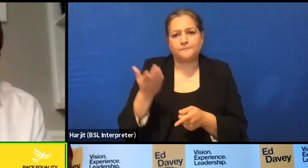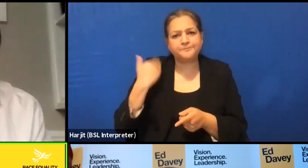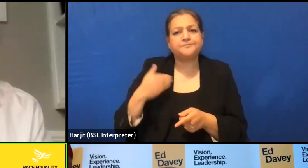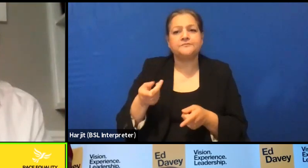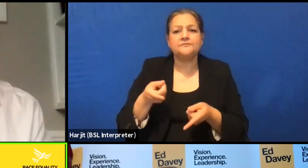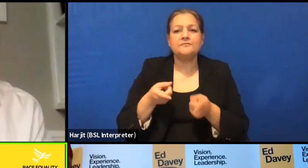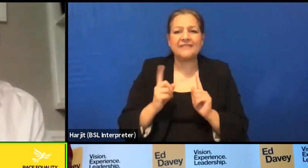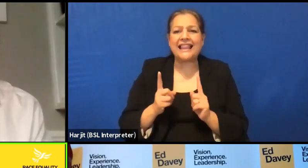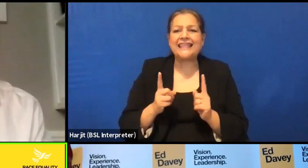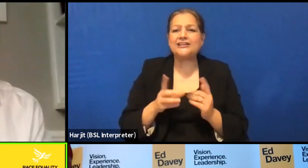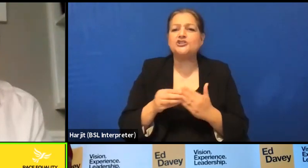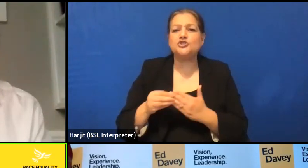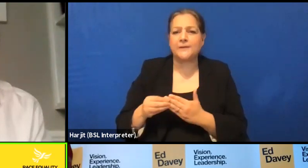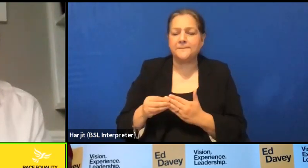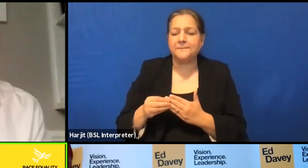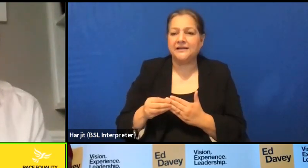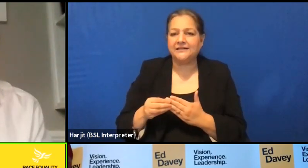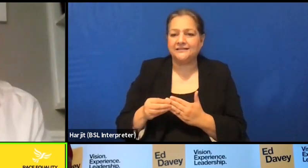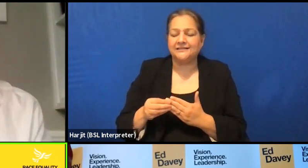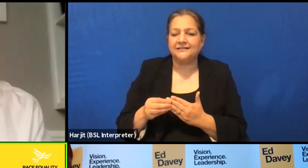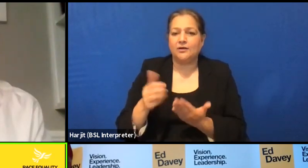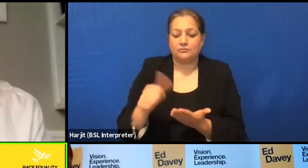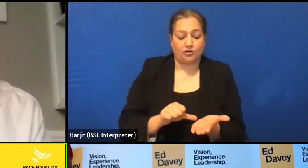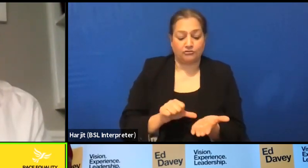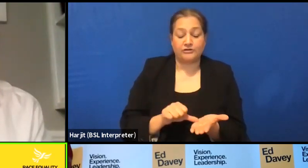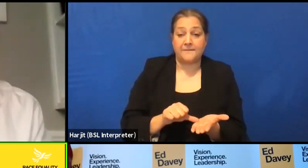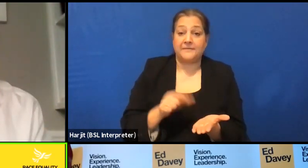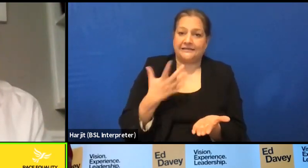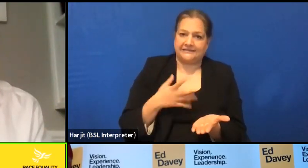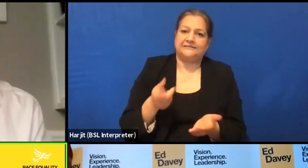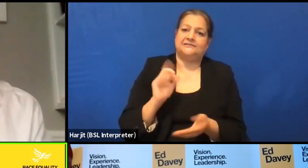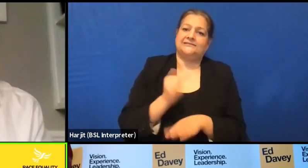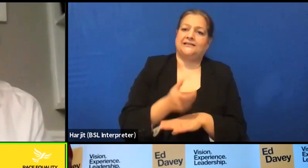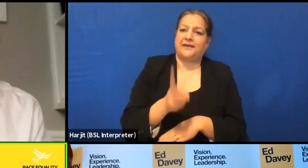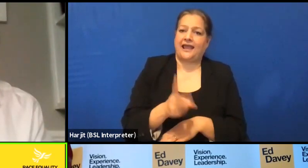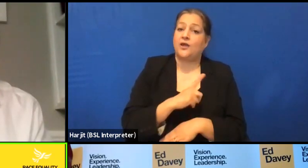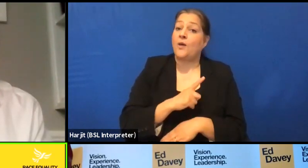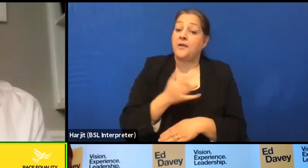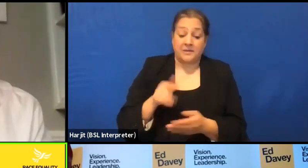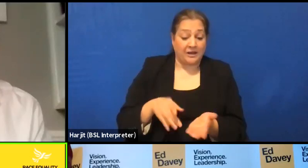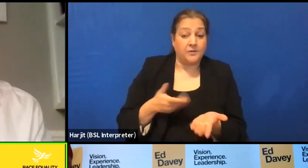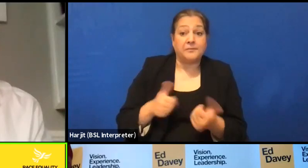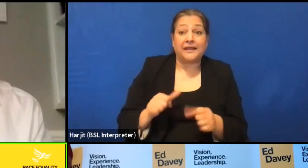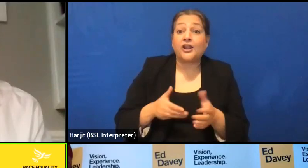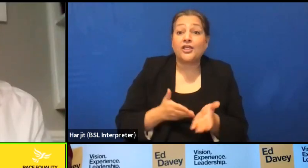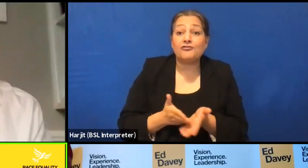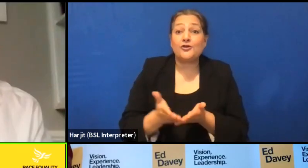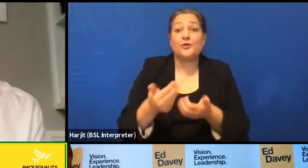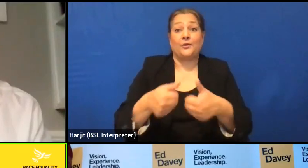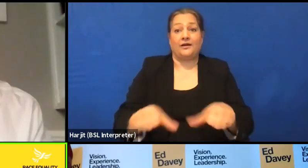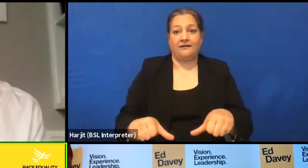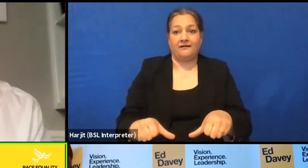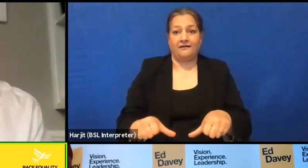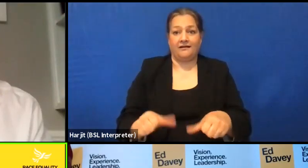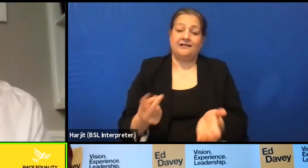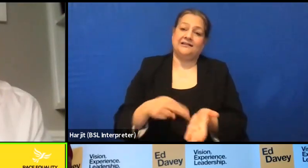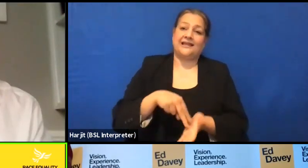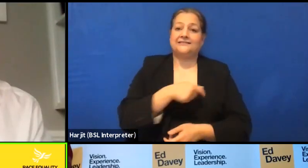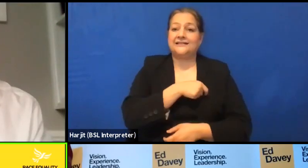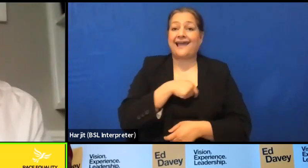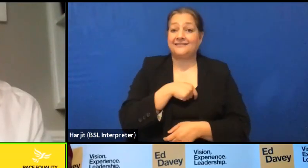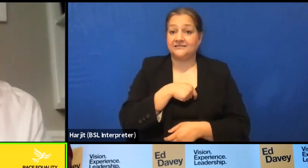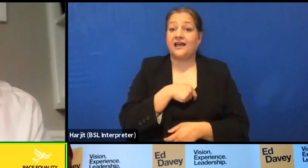who then got through that first meeting and you then put yourself forward to be a candidate, and we also